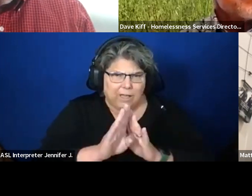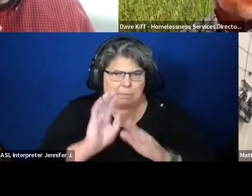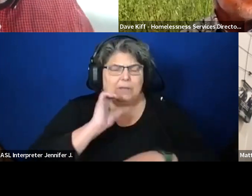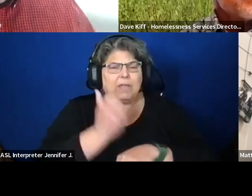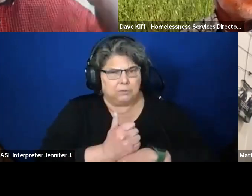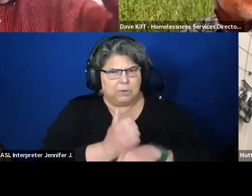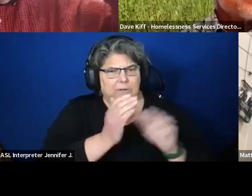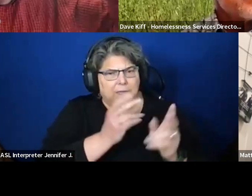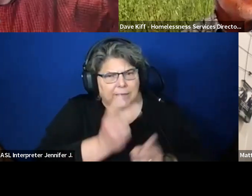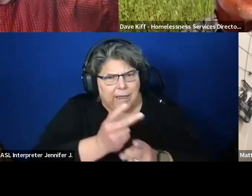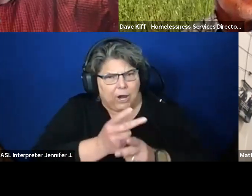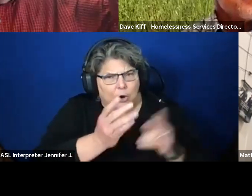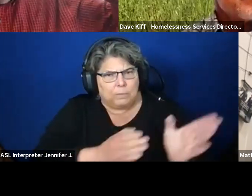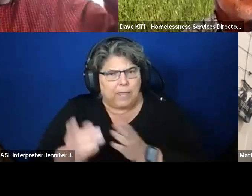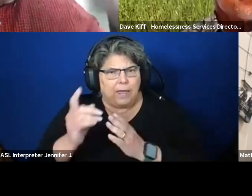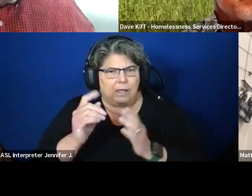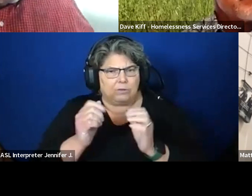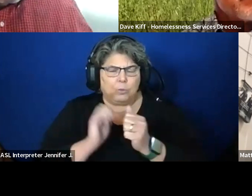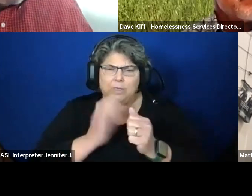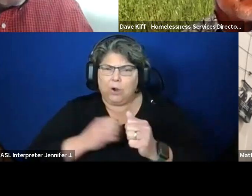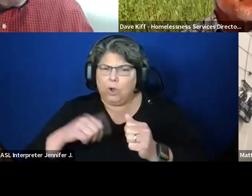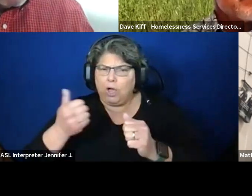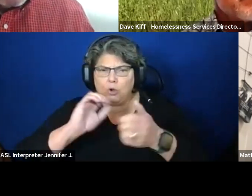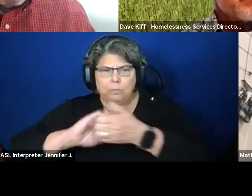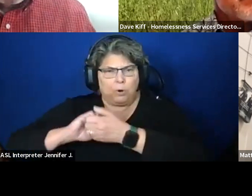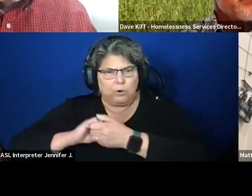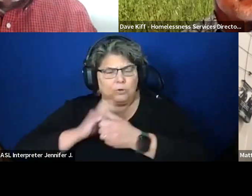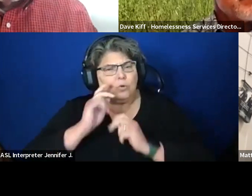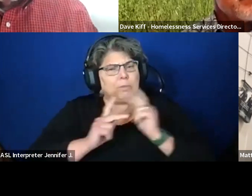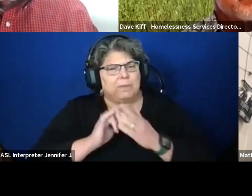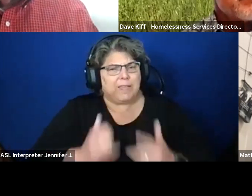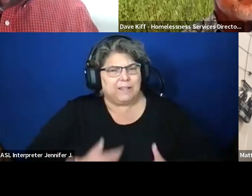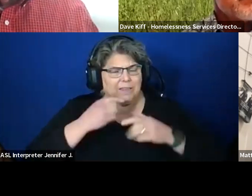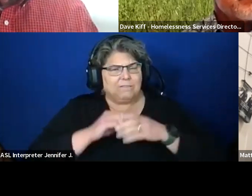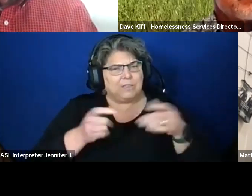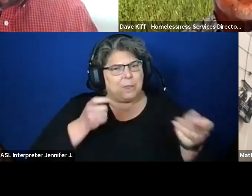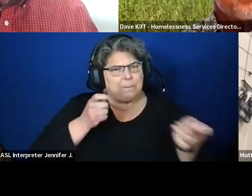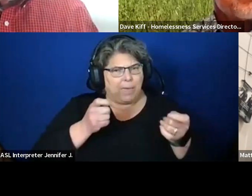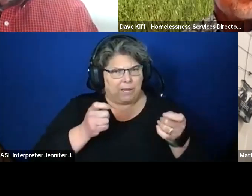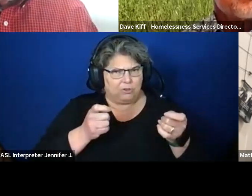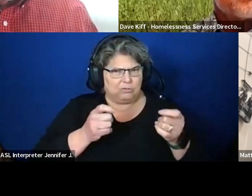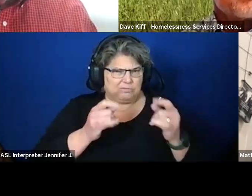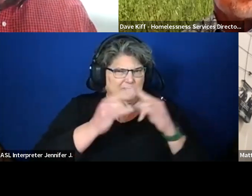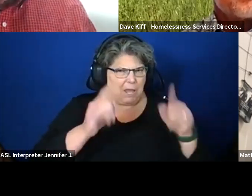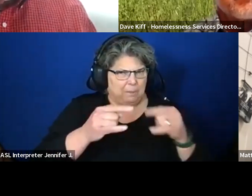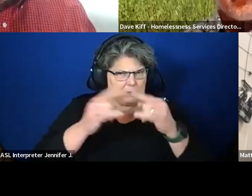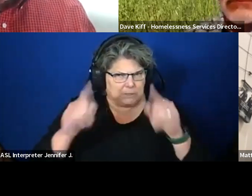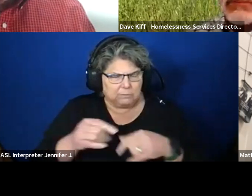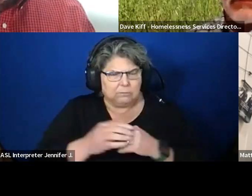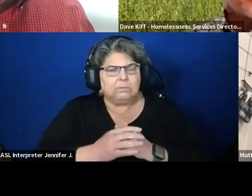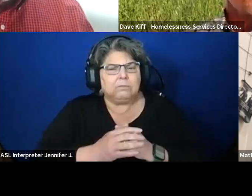our partners for individuals living in these managed encampments. This will assist them